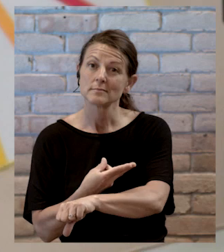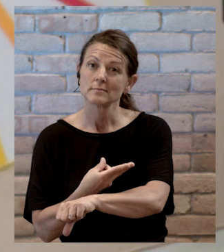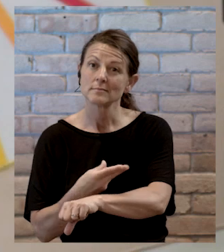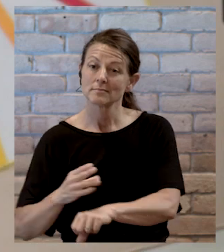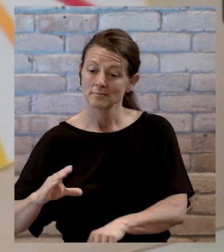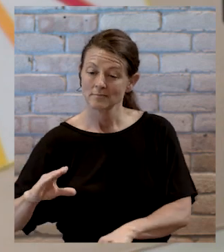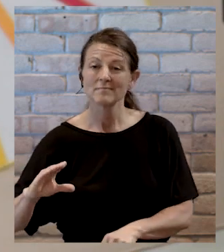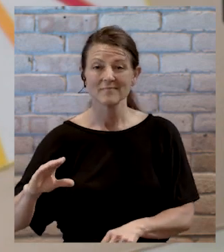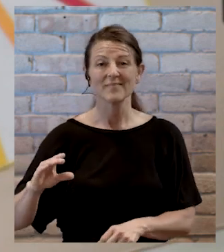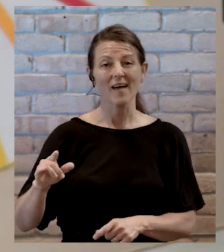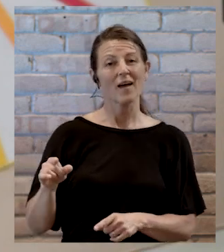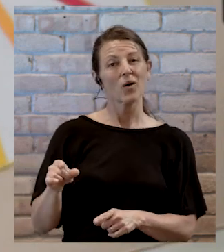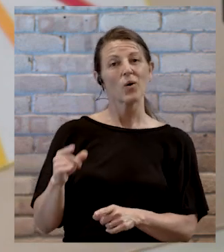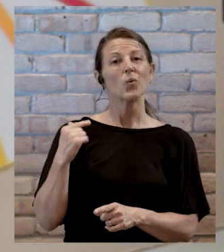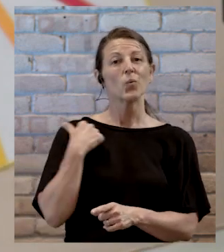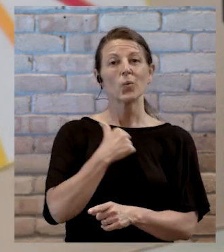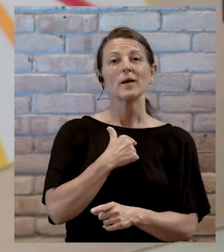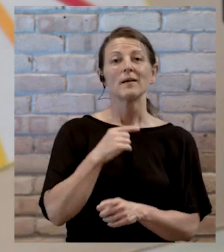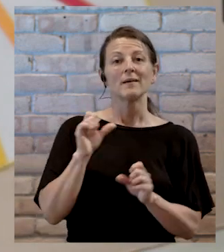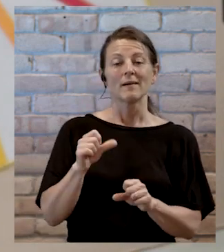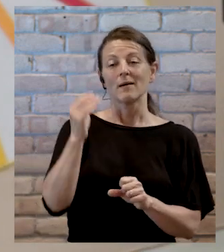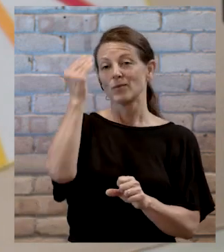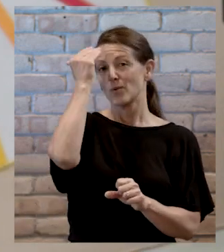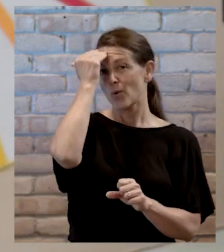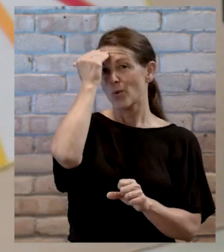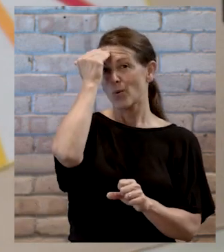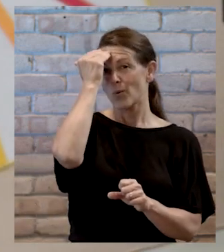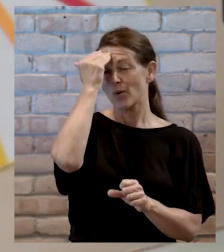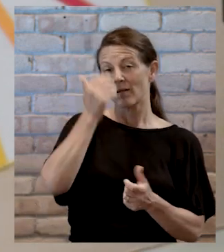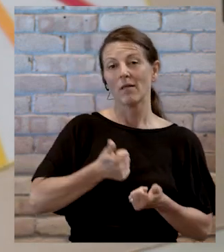that we might know an abundant life.